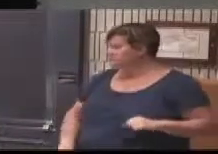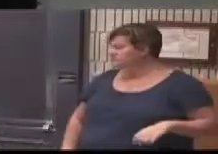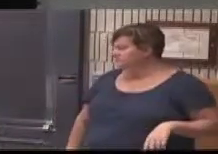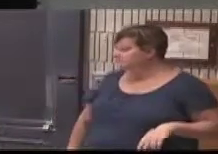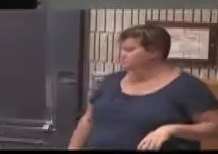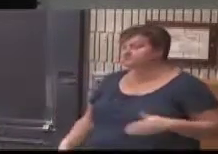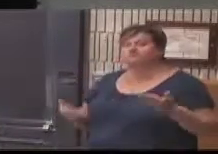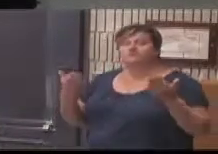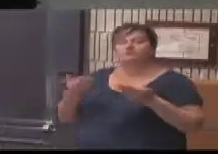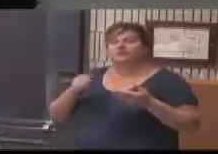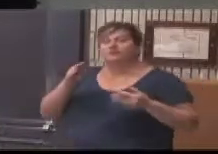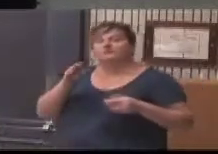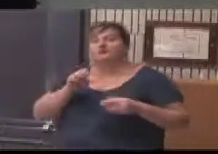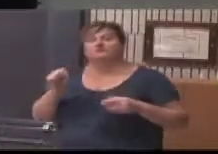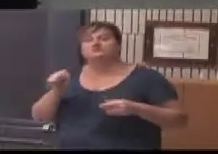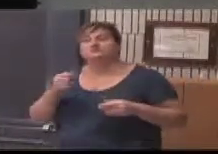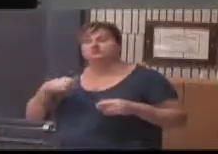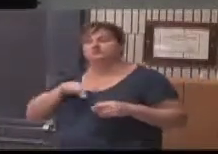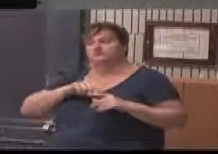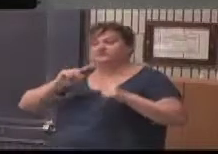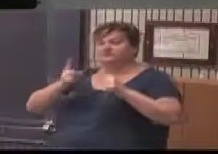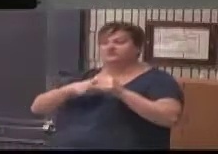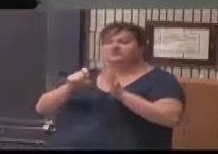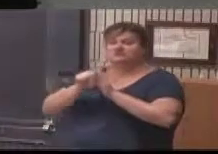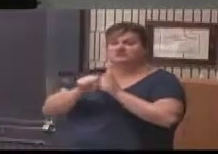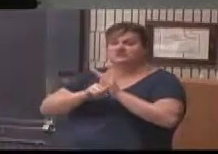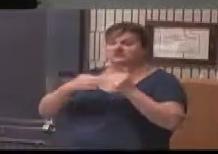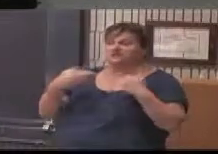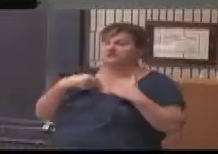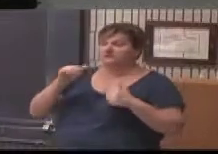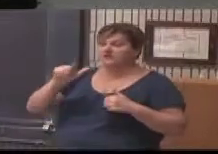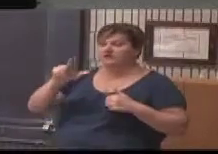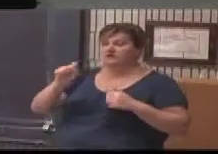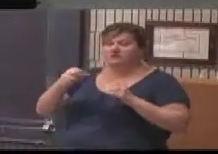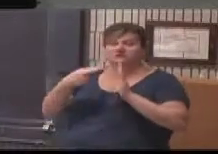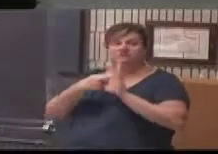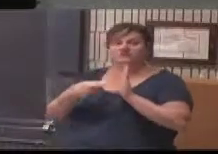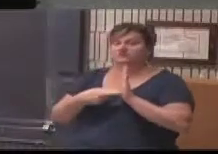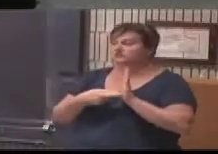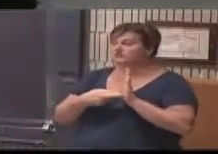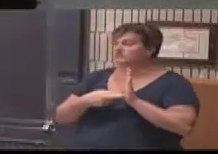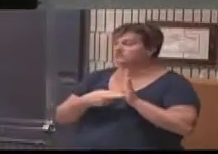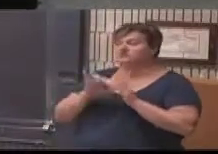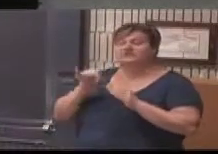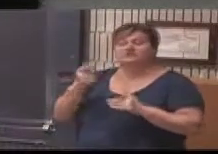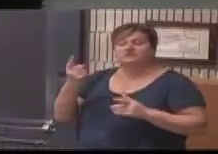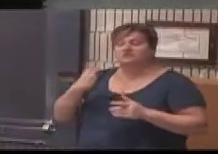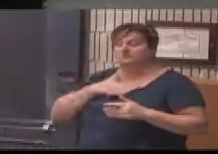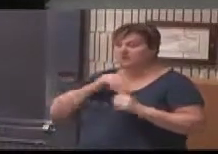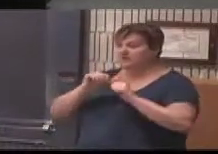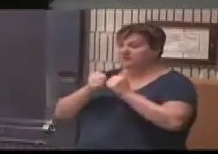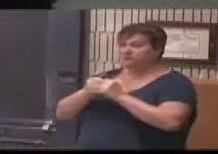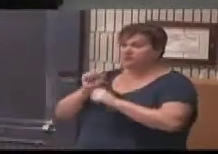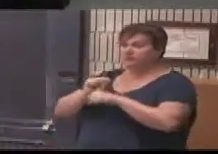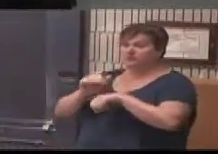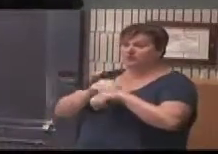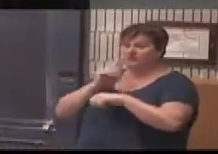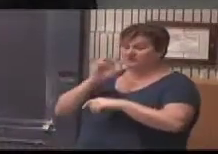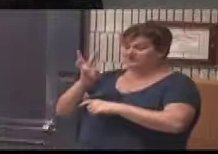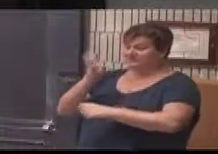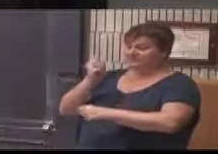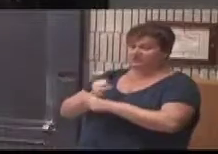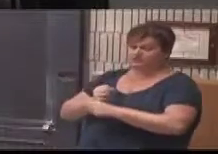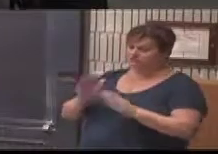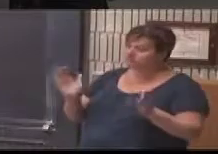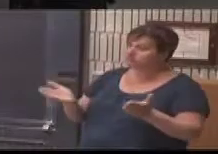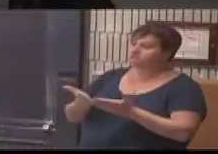Here in Massachusetts, I mentioned we were the first state to have the ALS registry. This is something that my agency worked on for about 6 years, raising